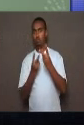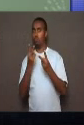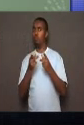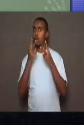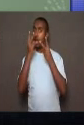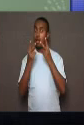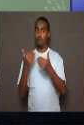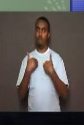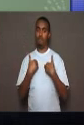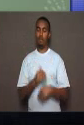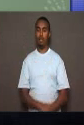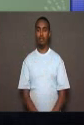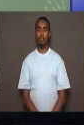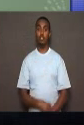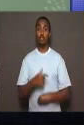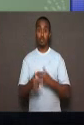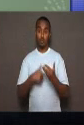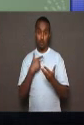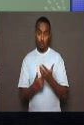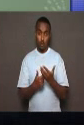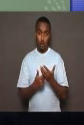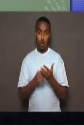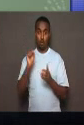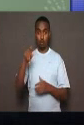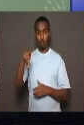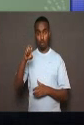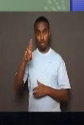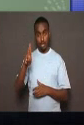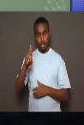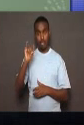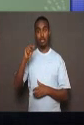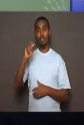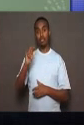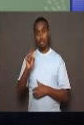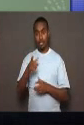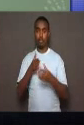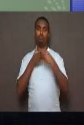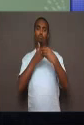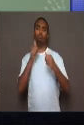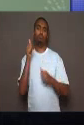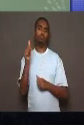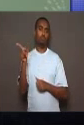properly. So, a superintendent is a leader as well.